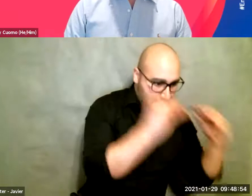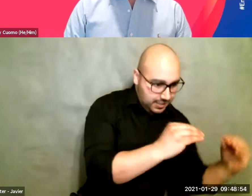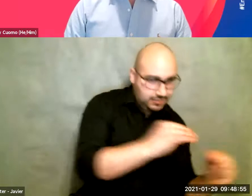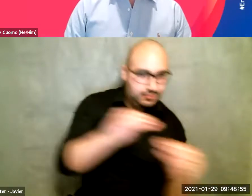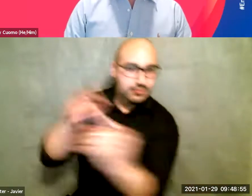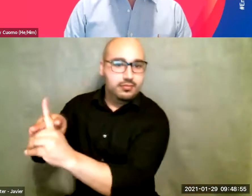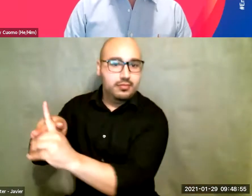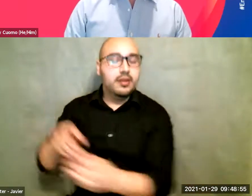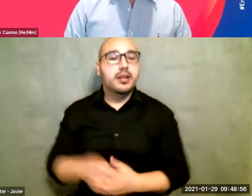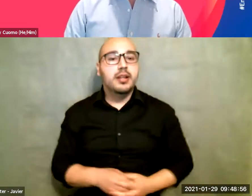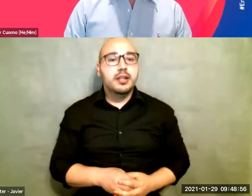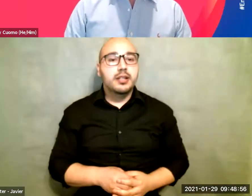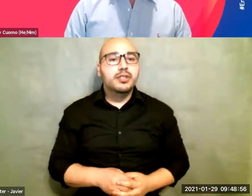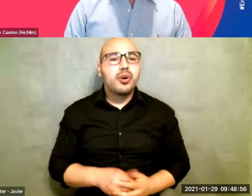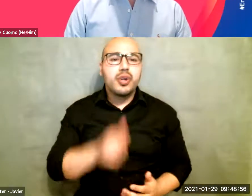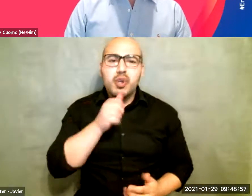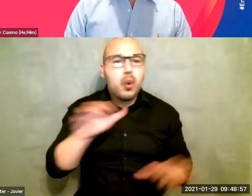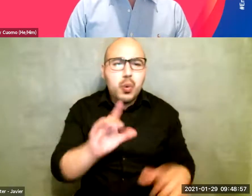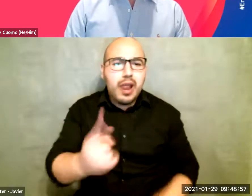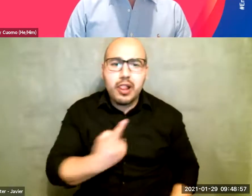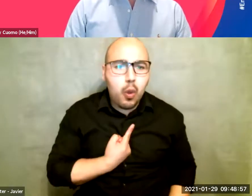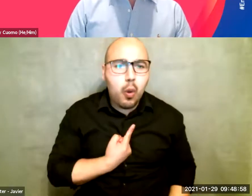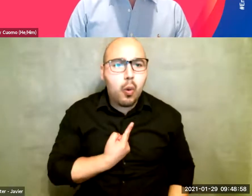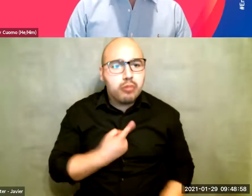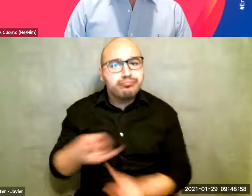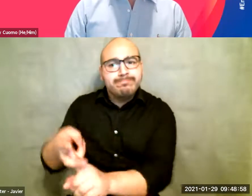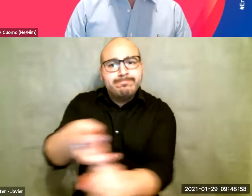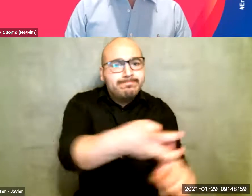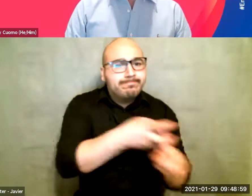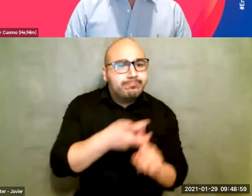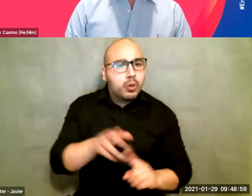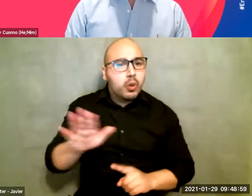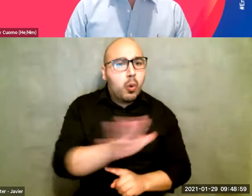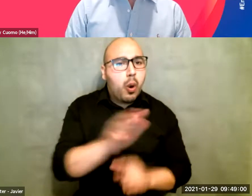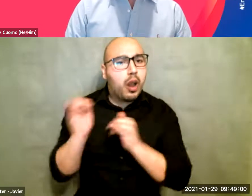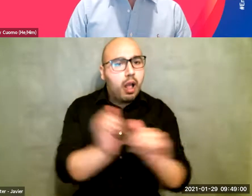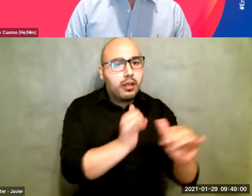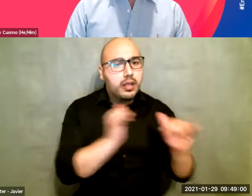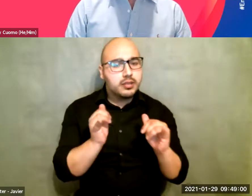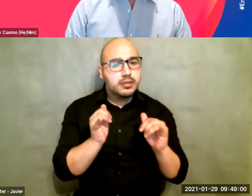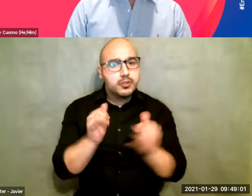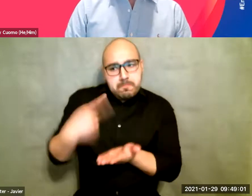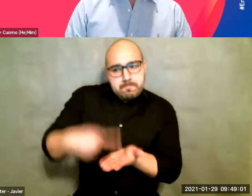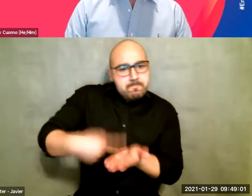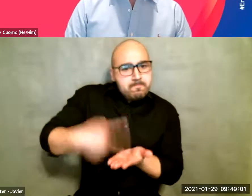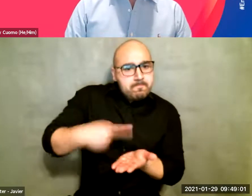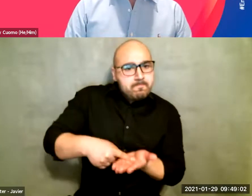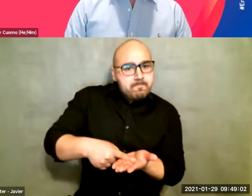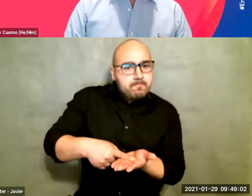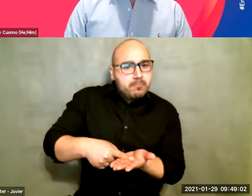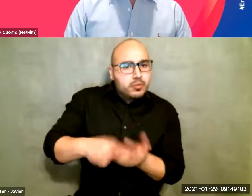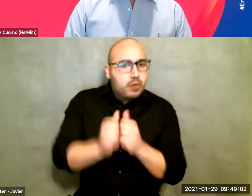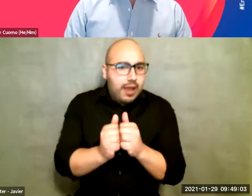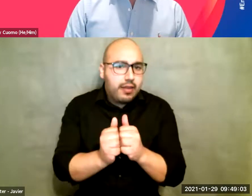people in, pull in your colleagues to have those conversations, to co-create together what that might look like, to have those